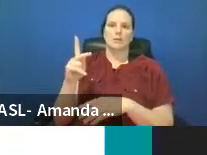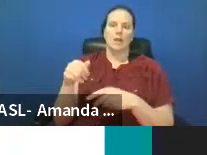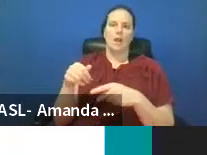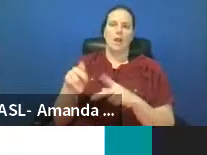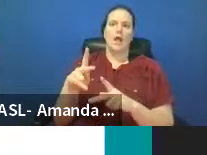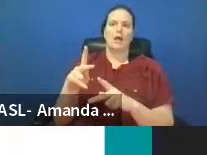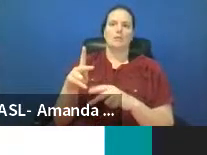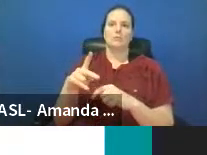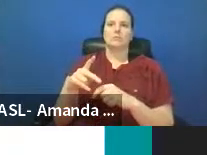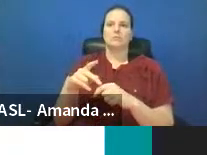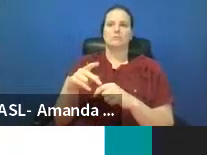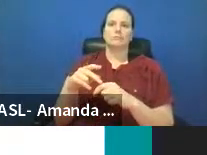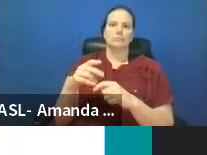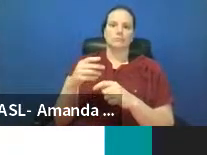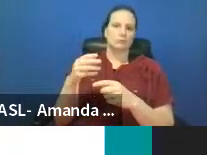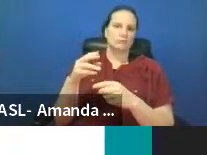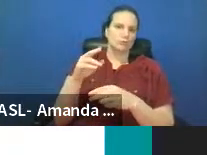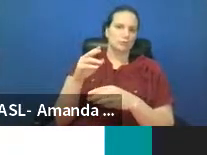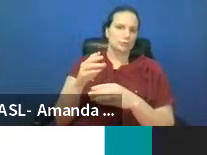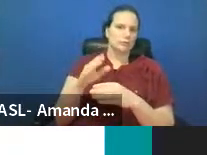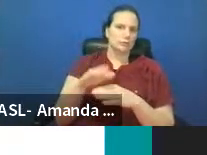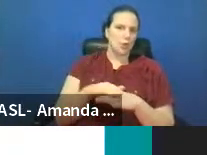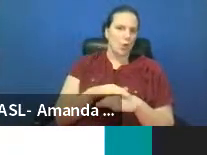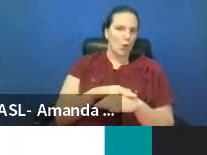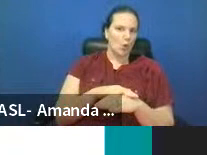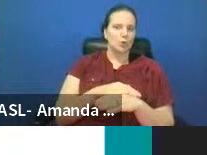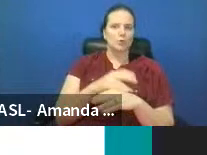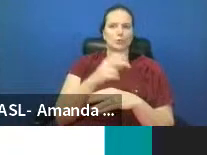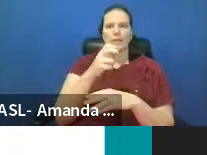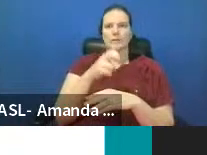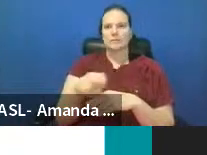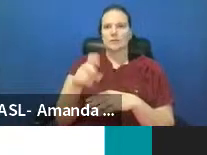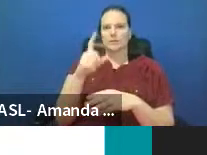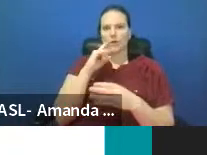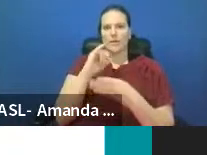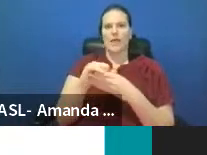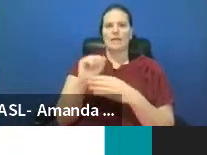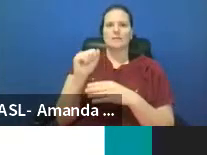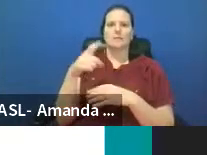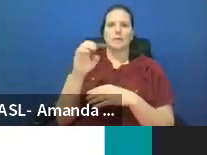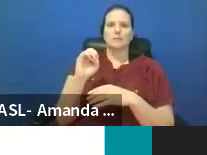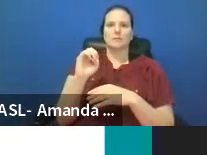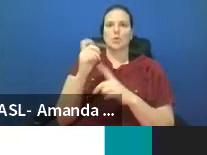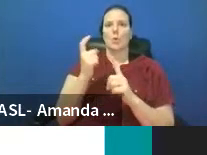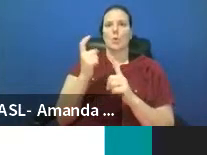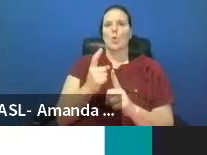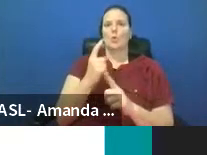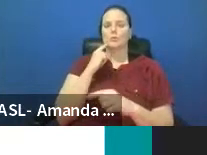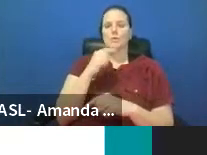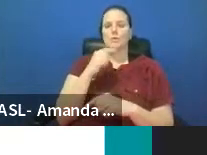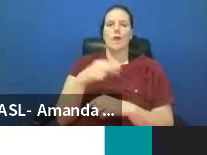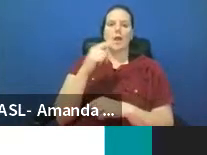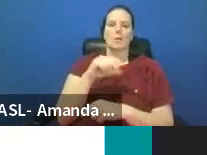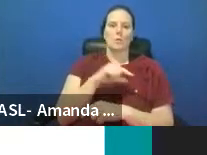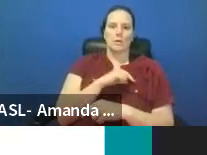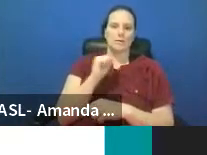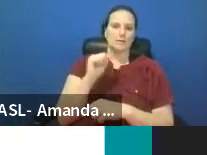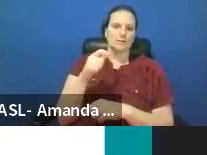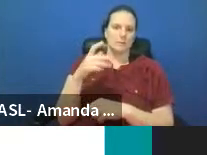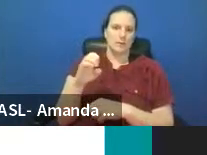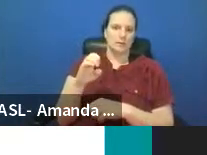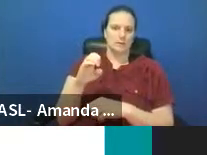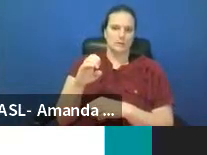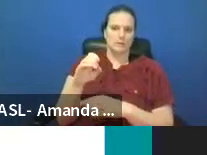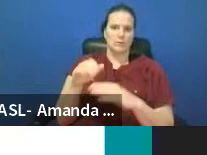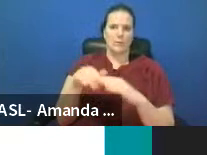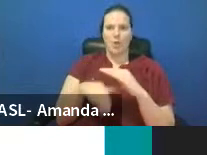of gradual transition to the space underneath. So these kinds of goals for high quality space below or welcoming can then